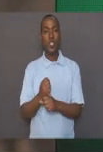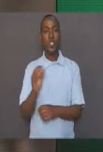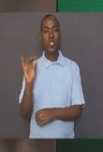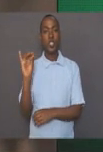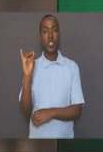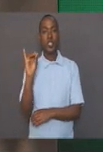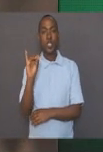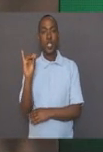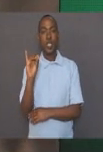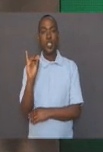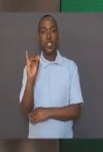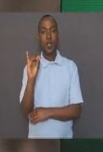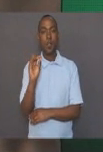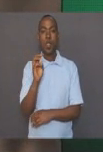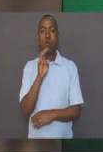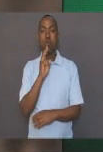and aquatic plants,